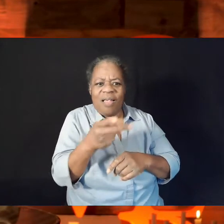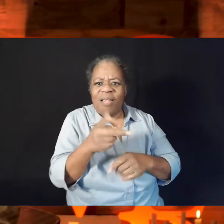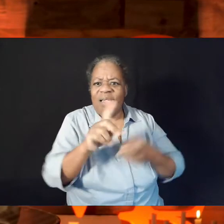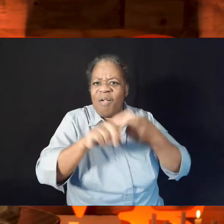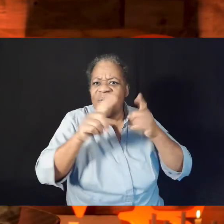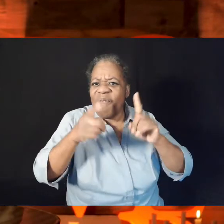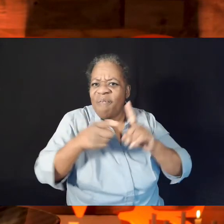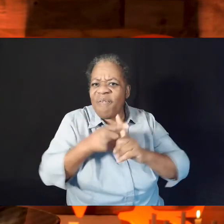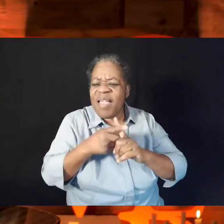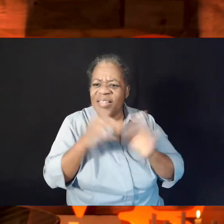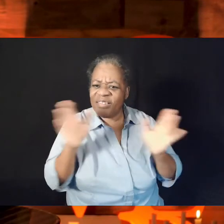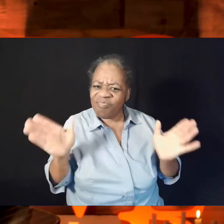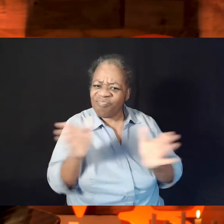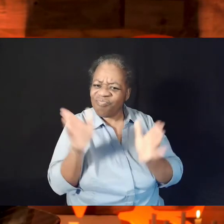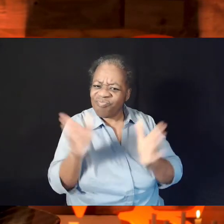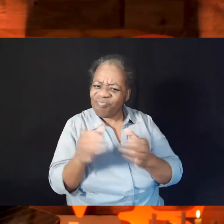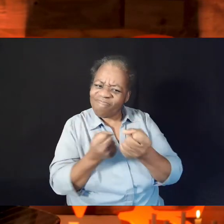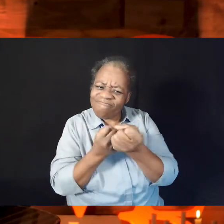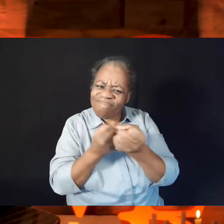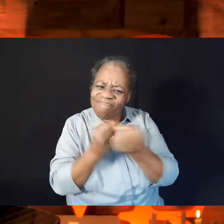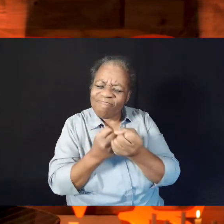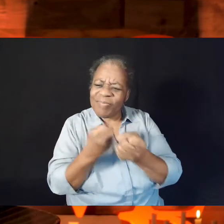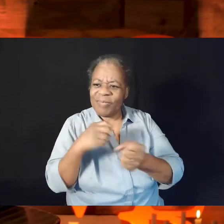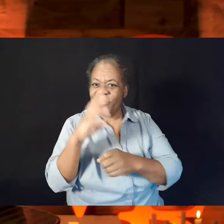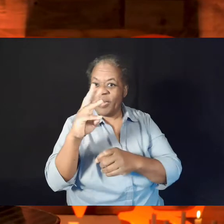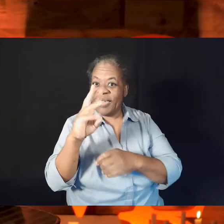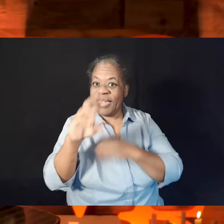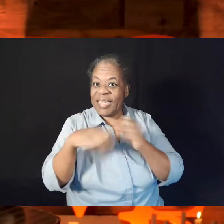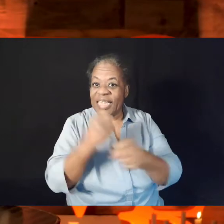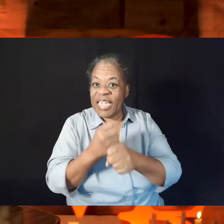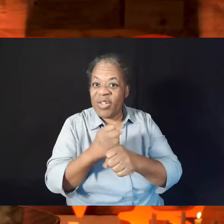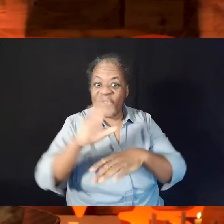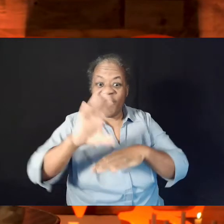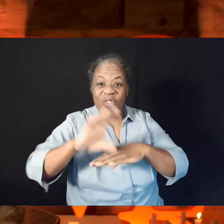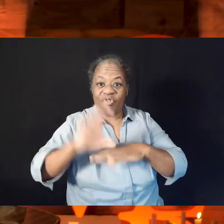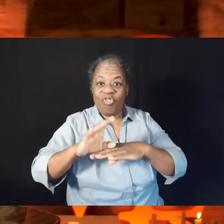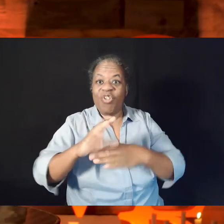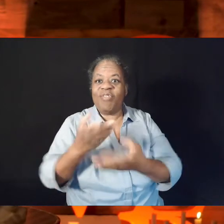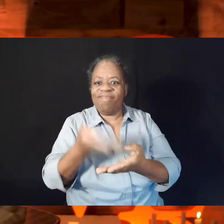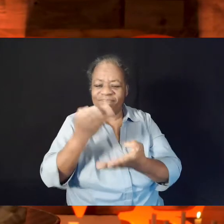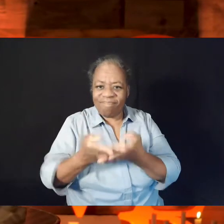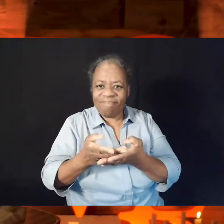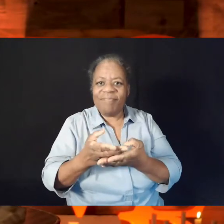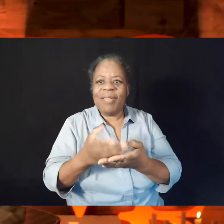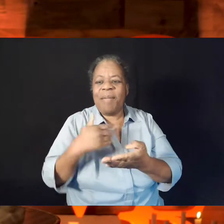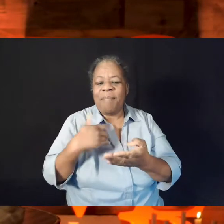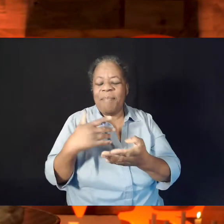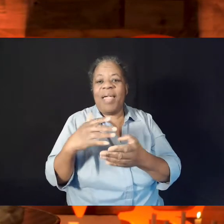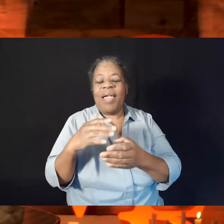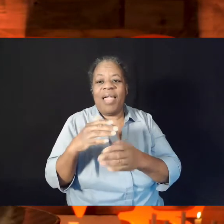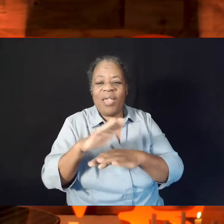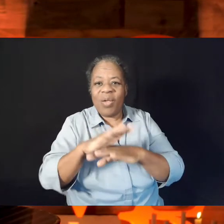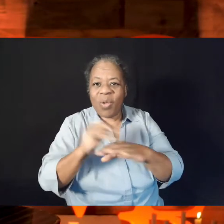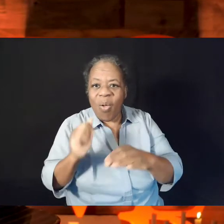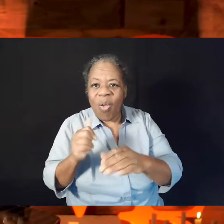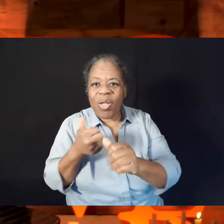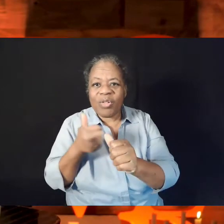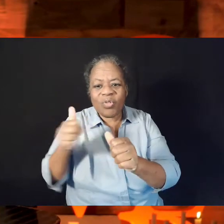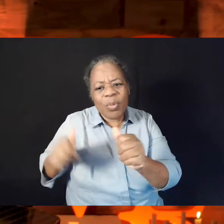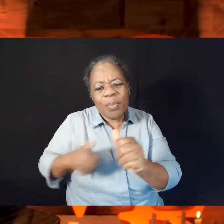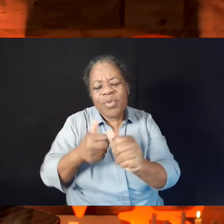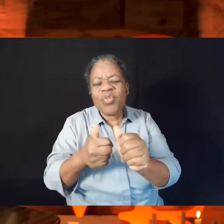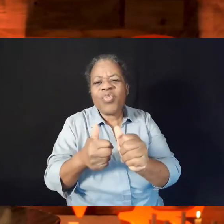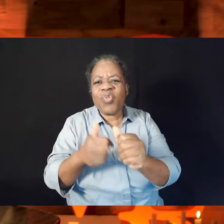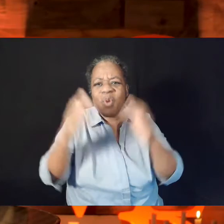6 years. The church affirmed the gifts and validated my call to pursue ordination as a pastor. And